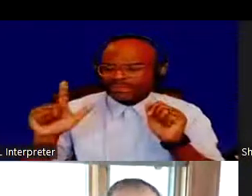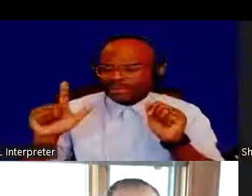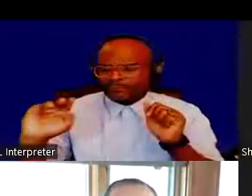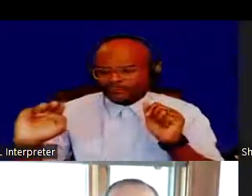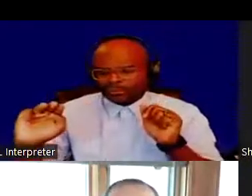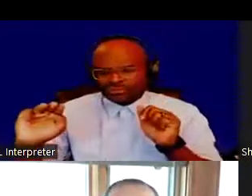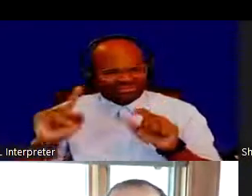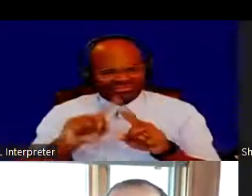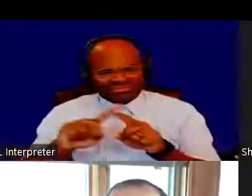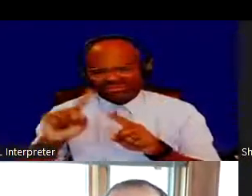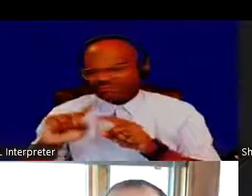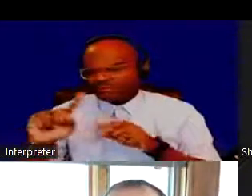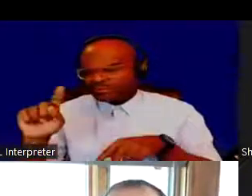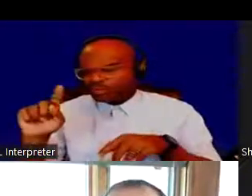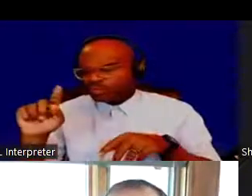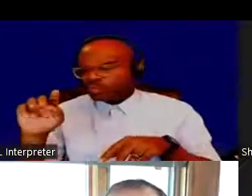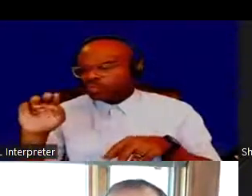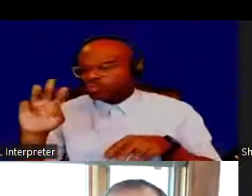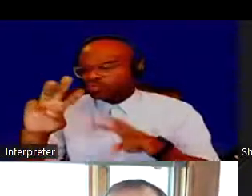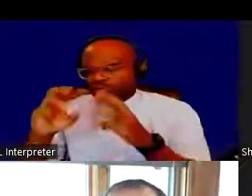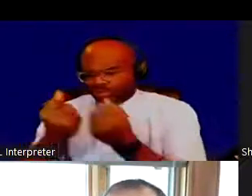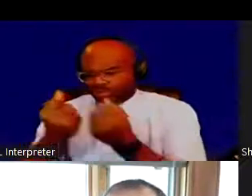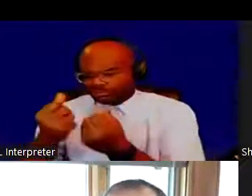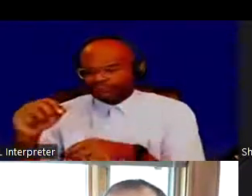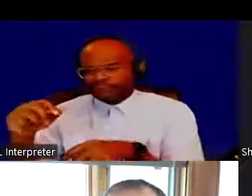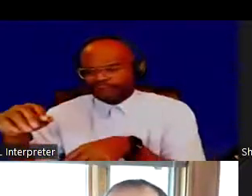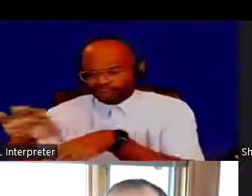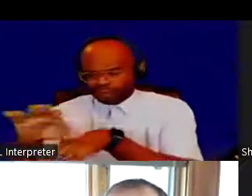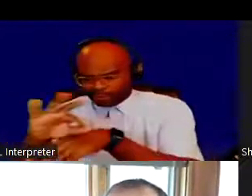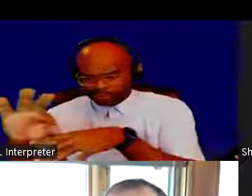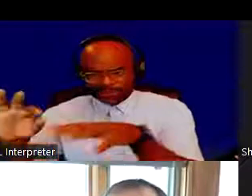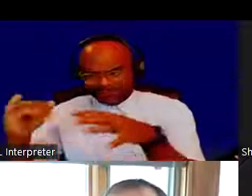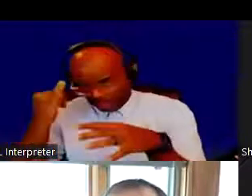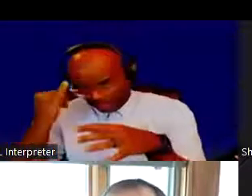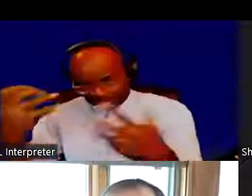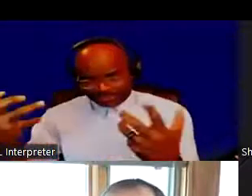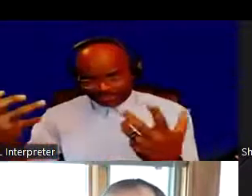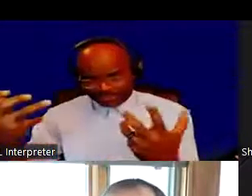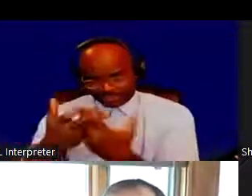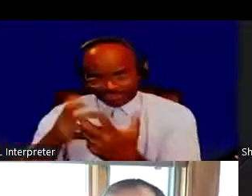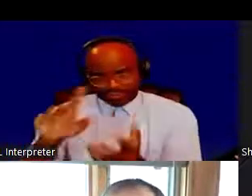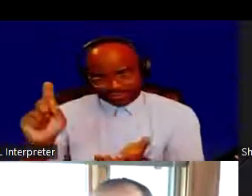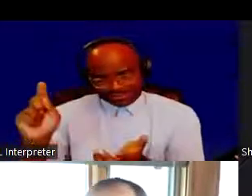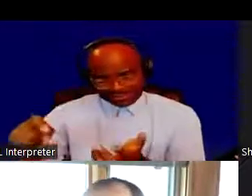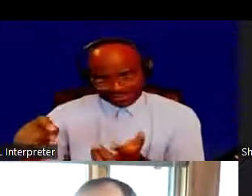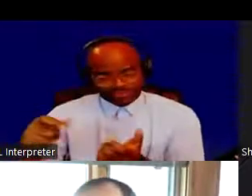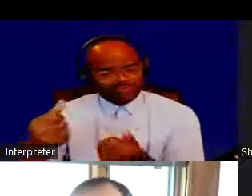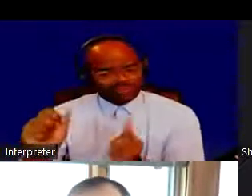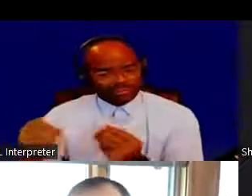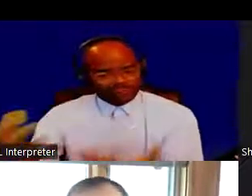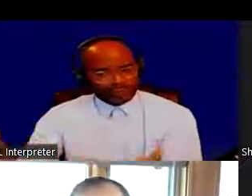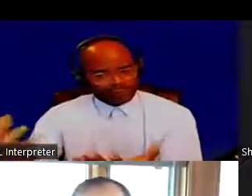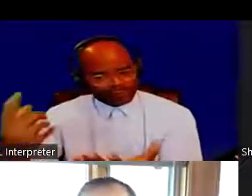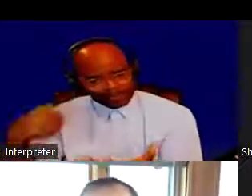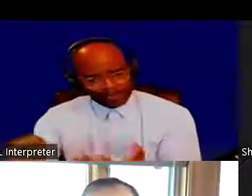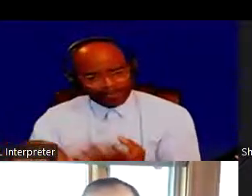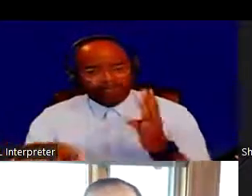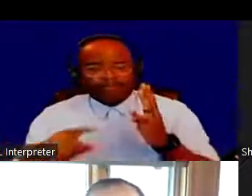to try to see how these ideas actually match up with the needs of land managers that we're trying to serve. And then